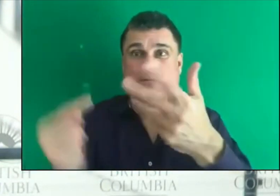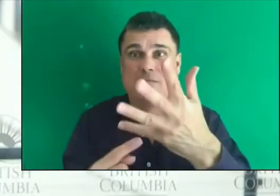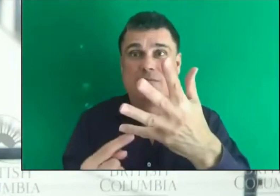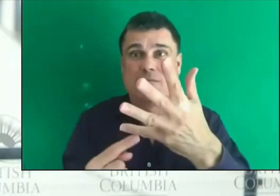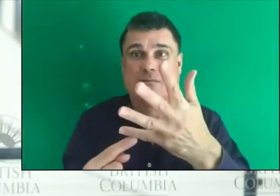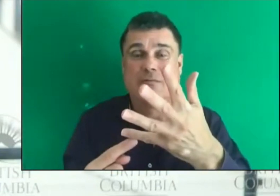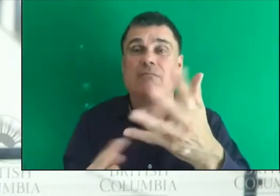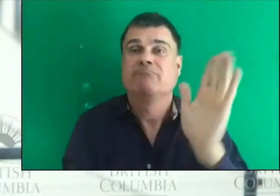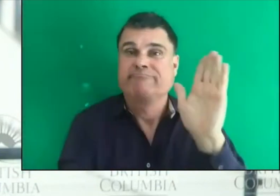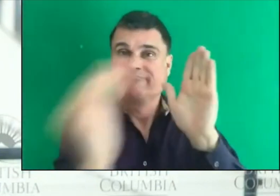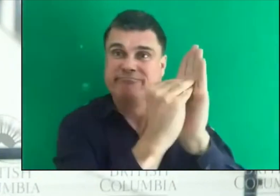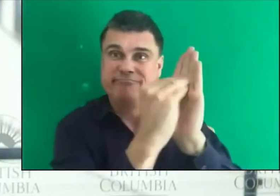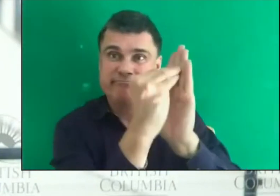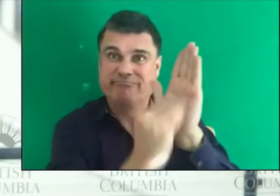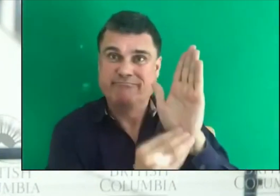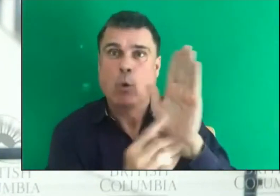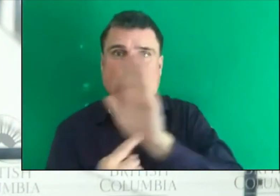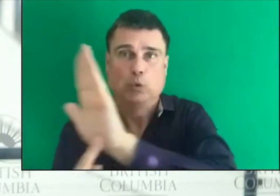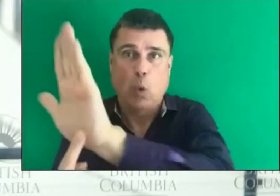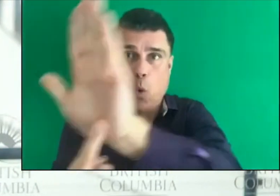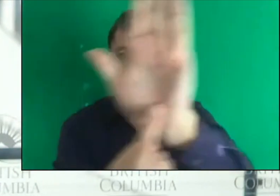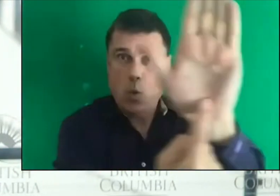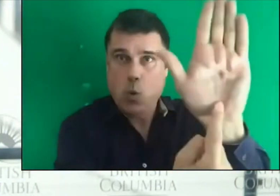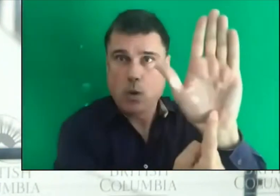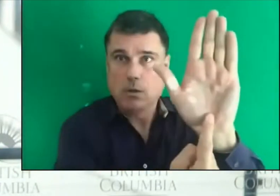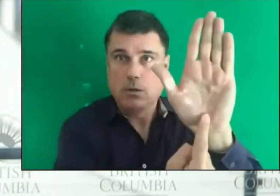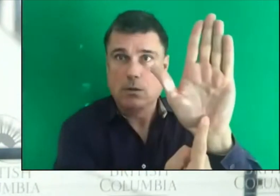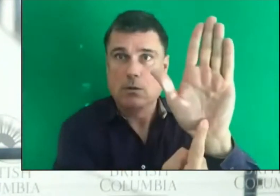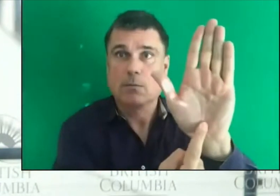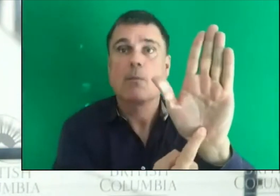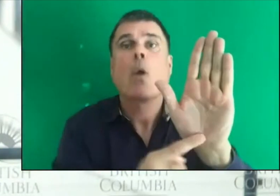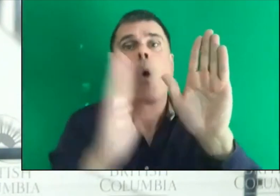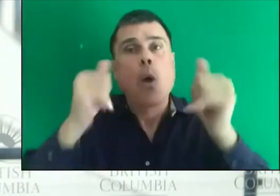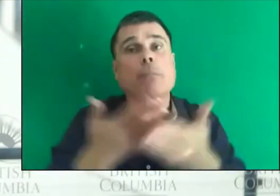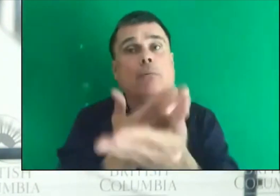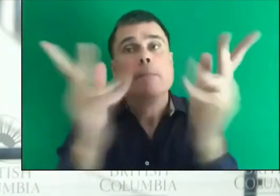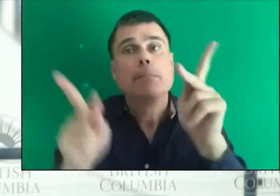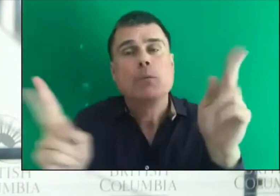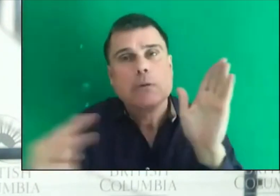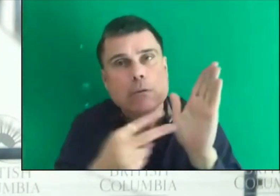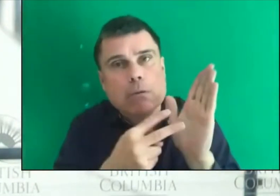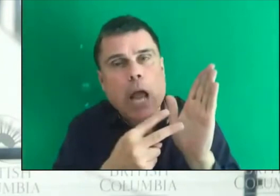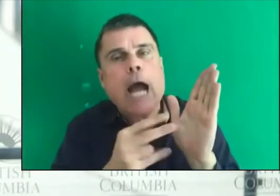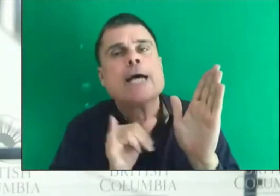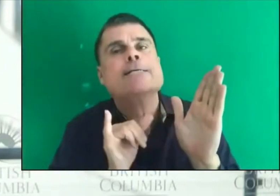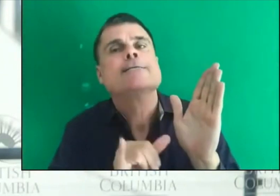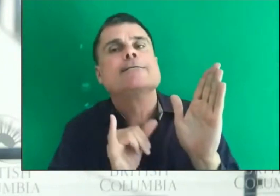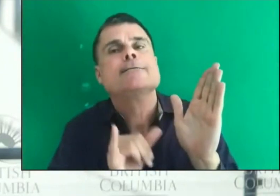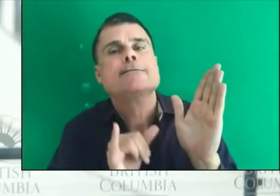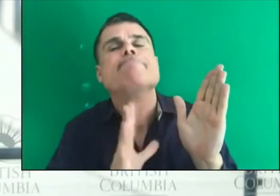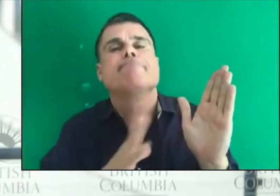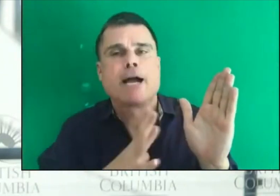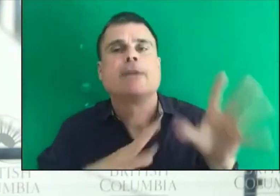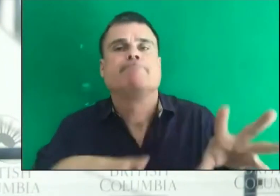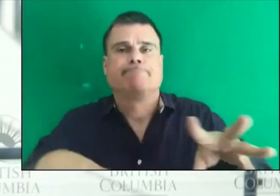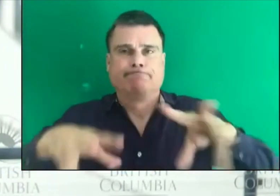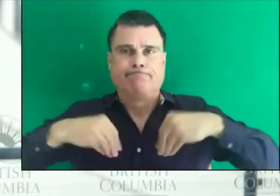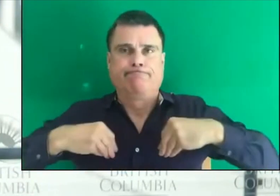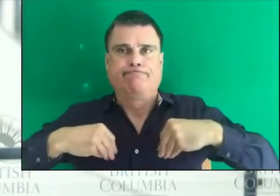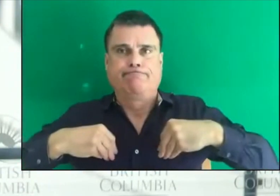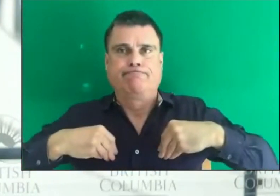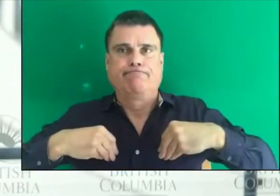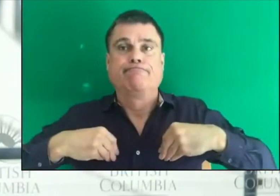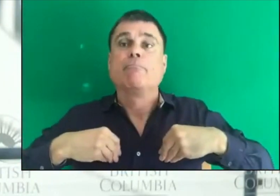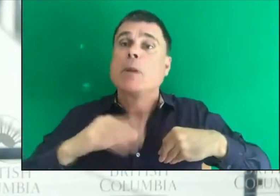that people understand the rationale for the rules, and that for the most part they follow them. So we are telling people that this is